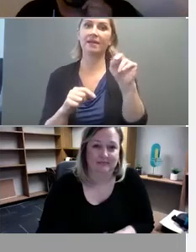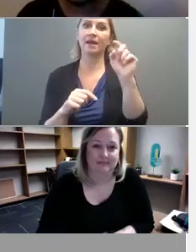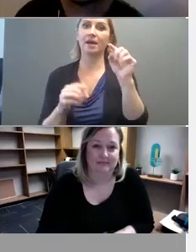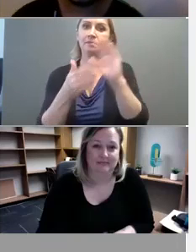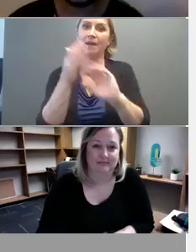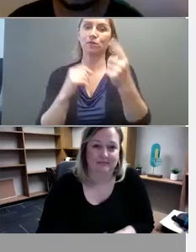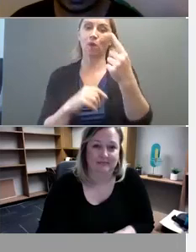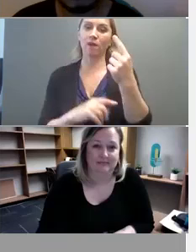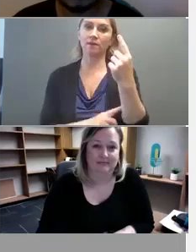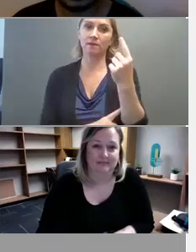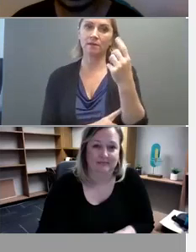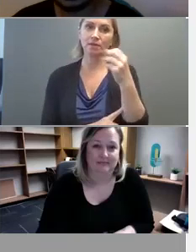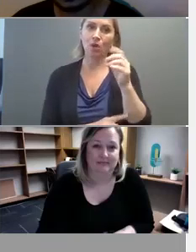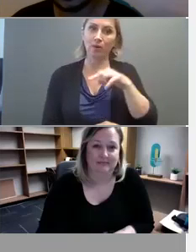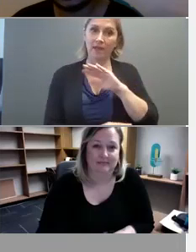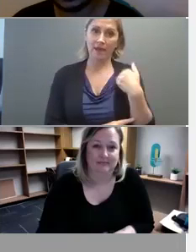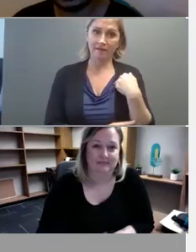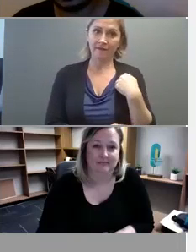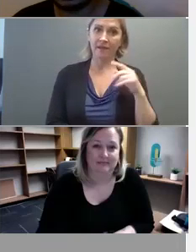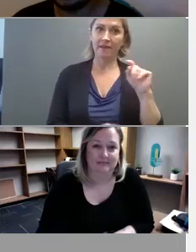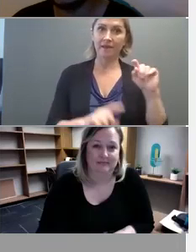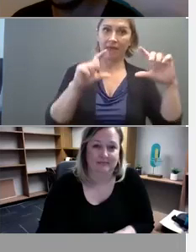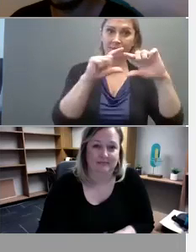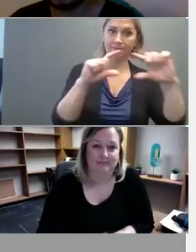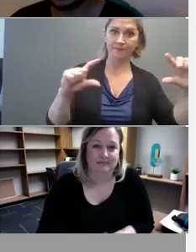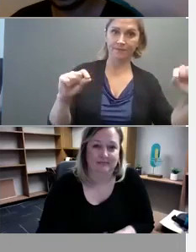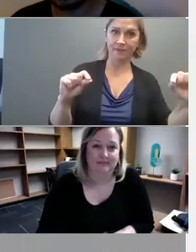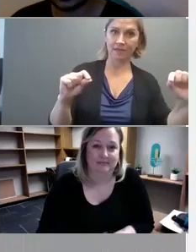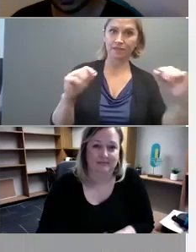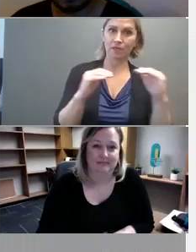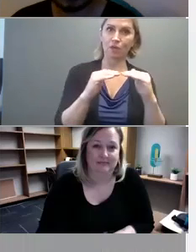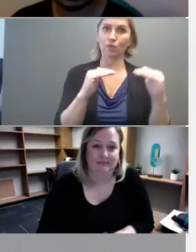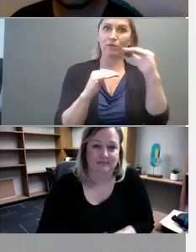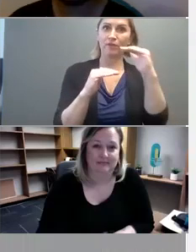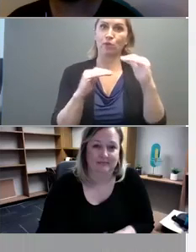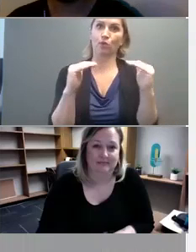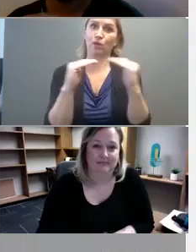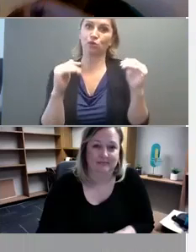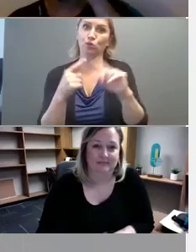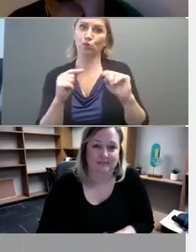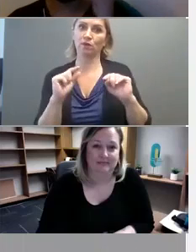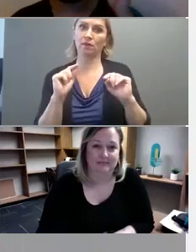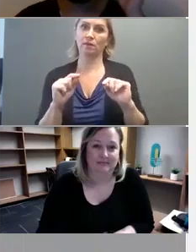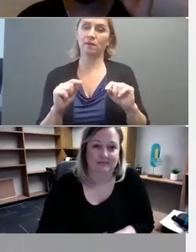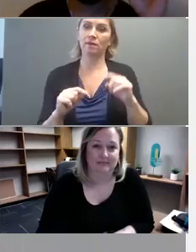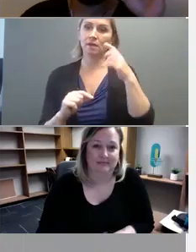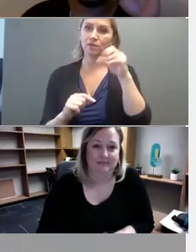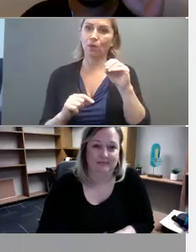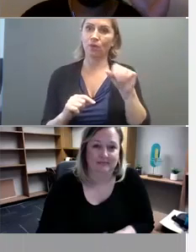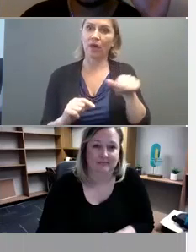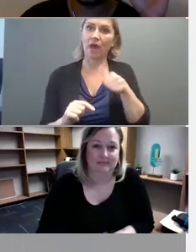minus 1. Right. So we have T of n greater than or equal to T of n minus 2 plus 1. Similarly, the other way